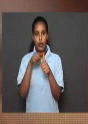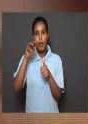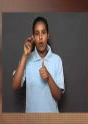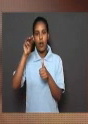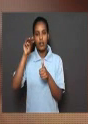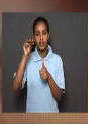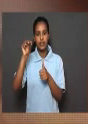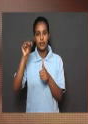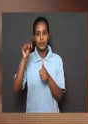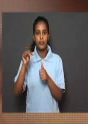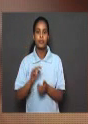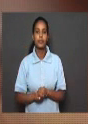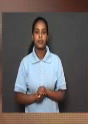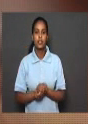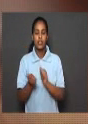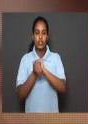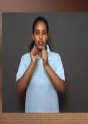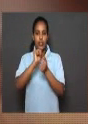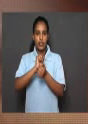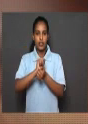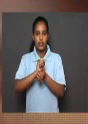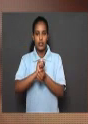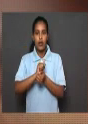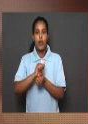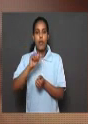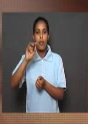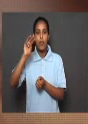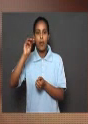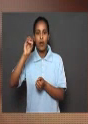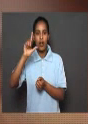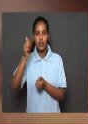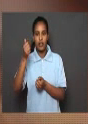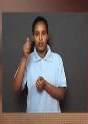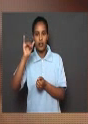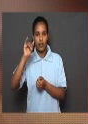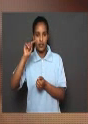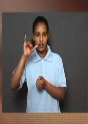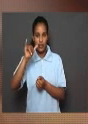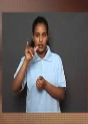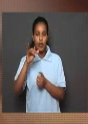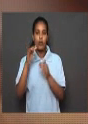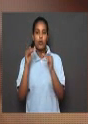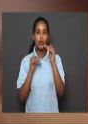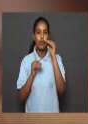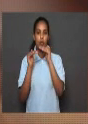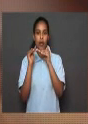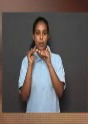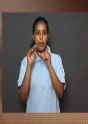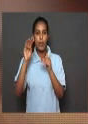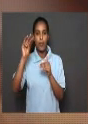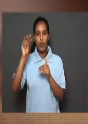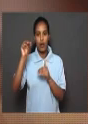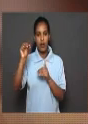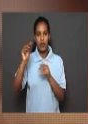molarity. The change in molarity and the equilibrium molarity of